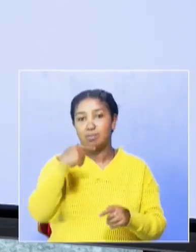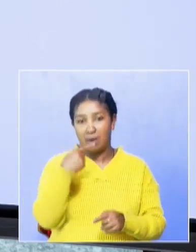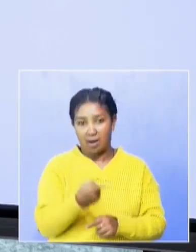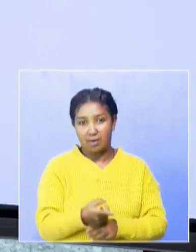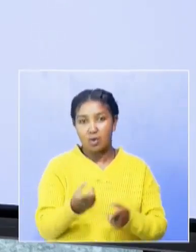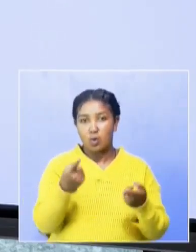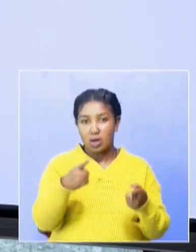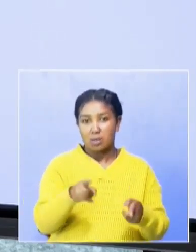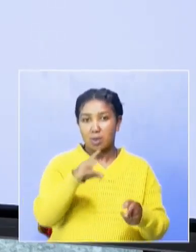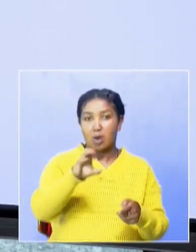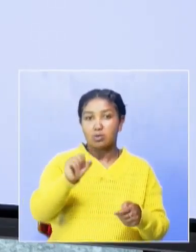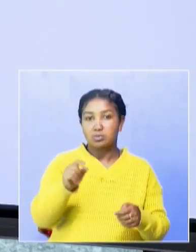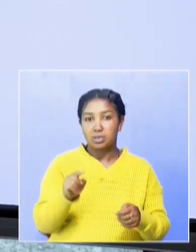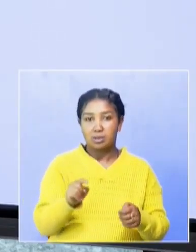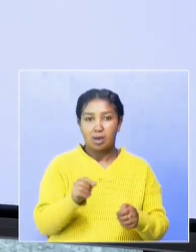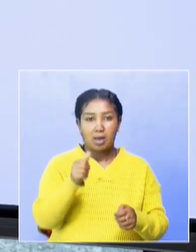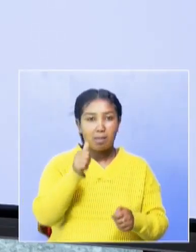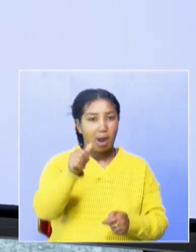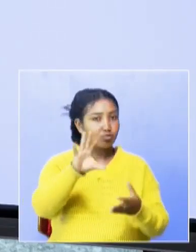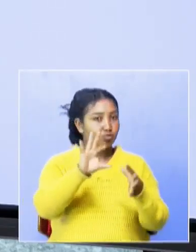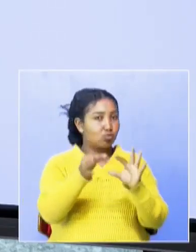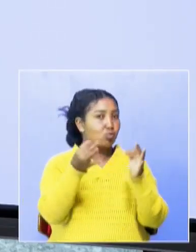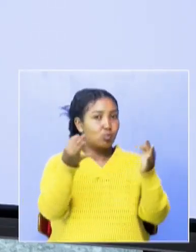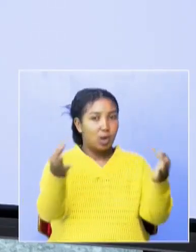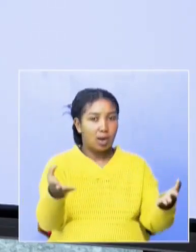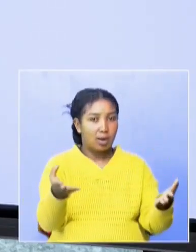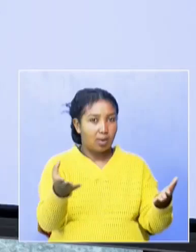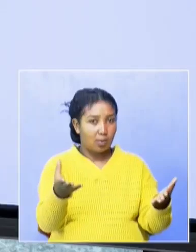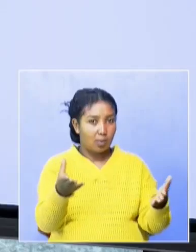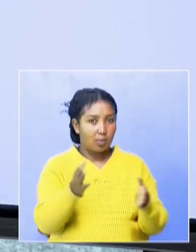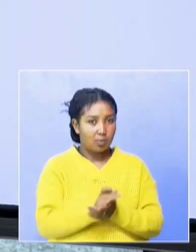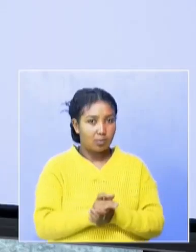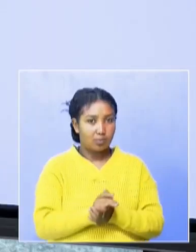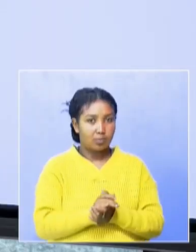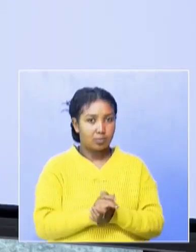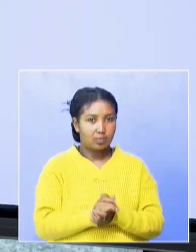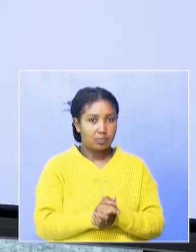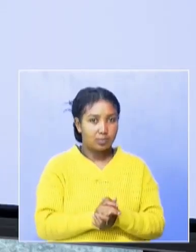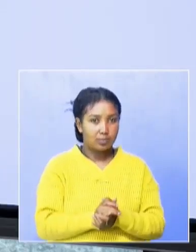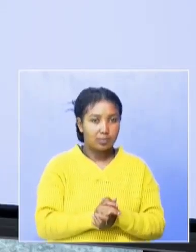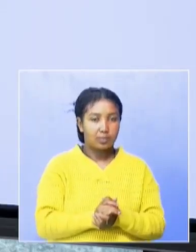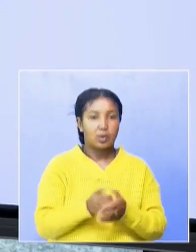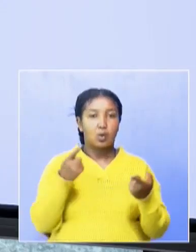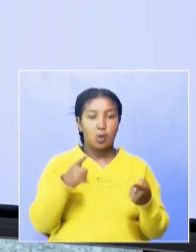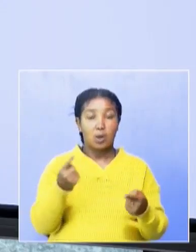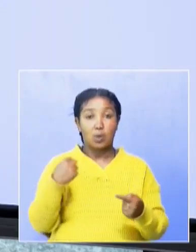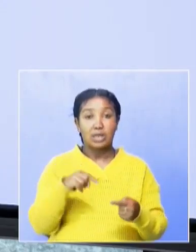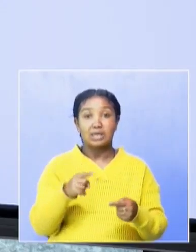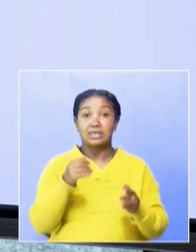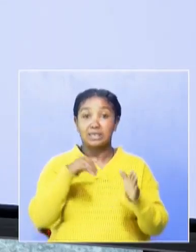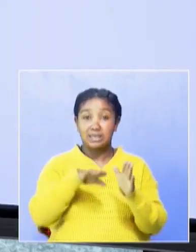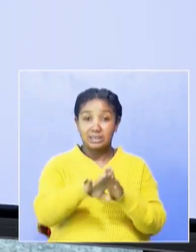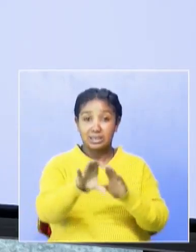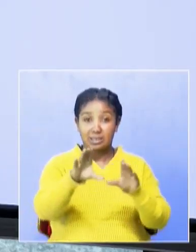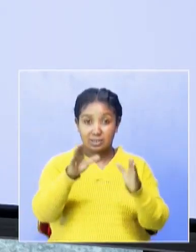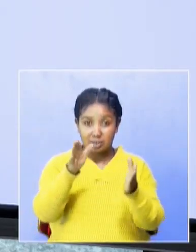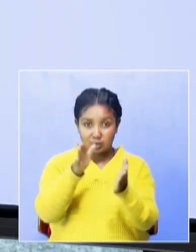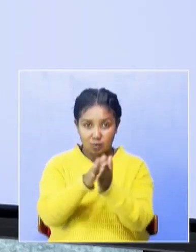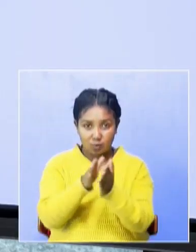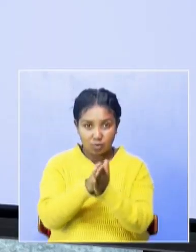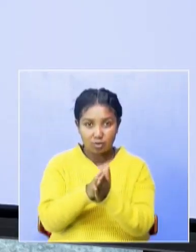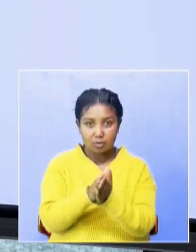means the clause which cannot stand by itself, just like if a clause in them. So, when we entered the